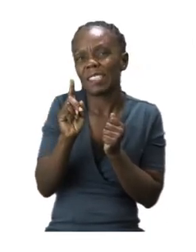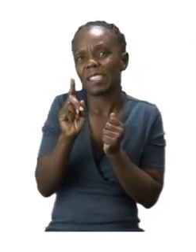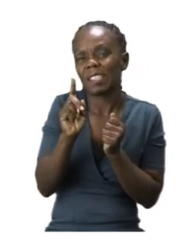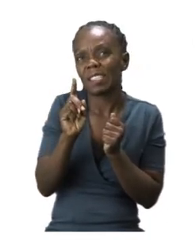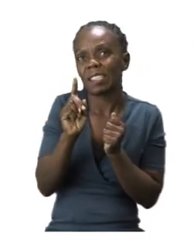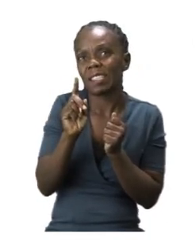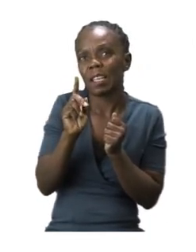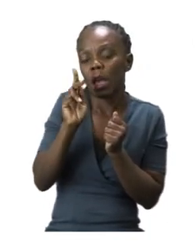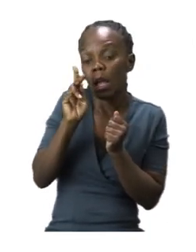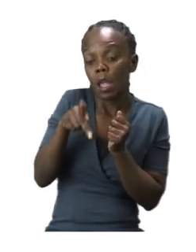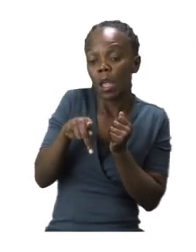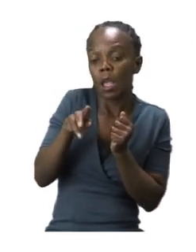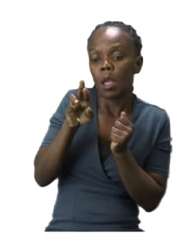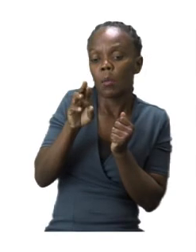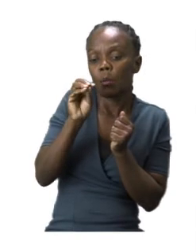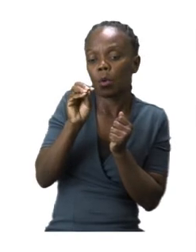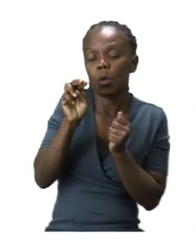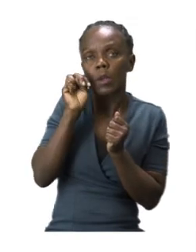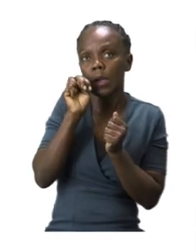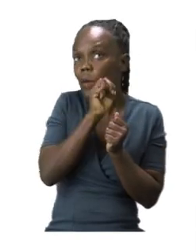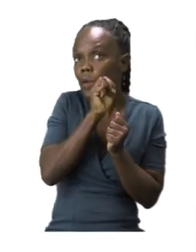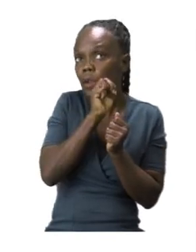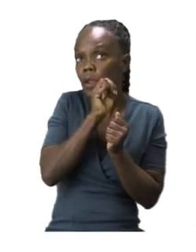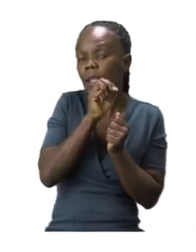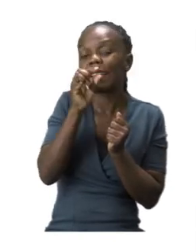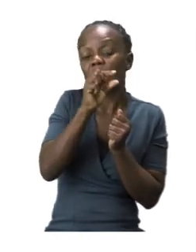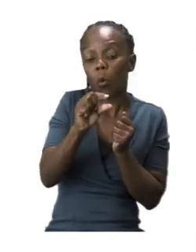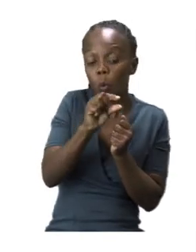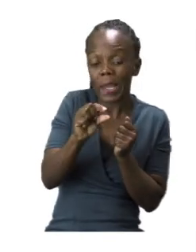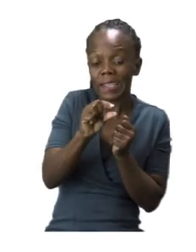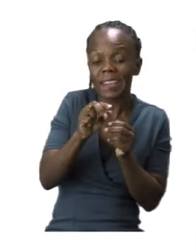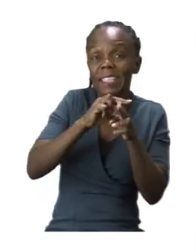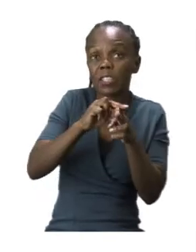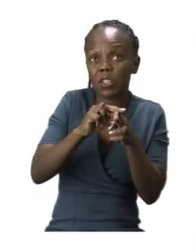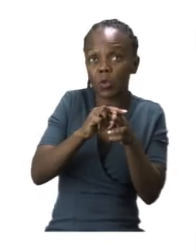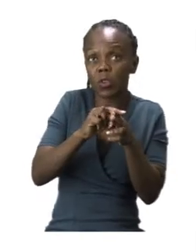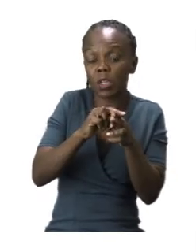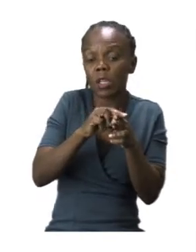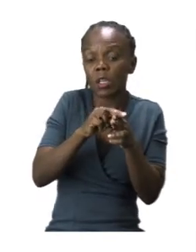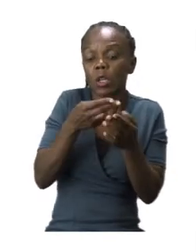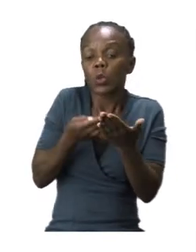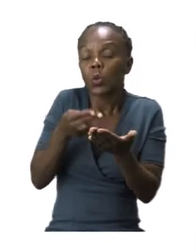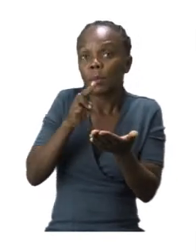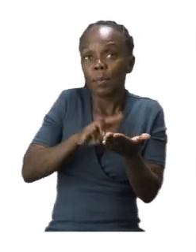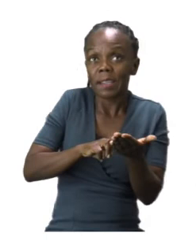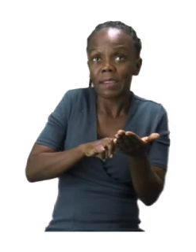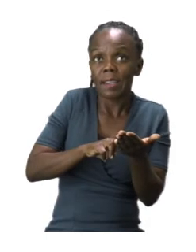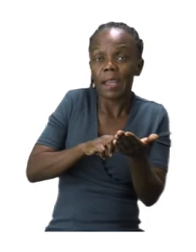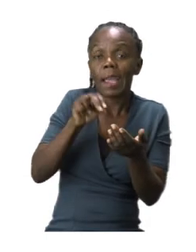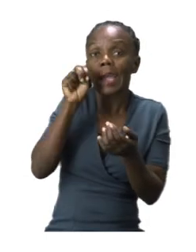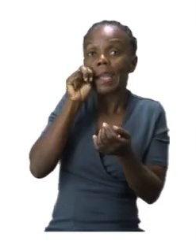to replace a noun. But we also have possessive pronouns, and these